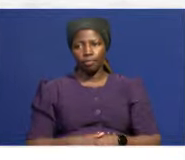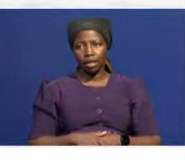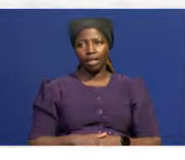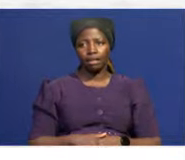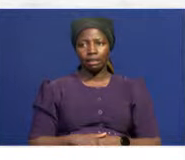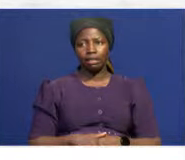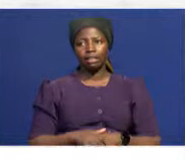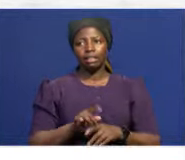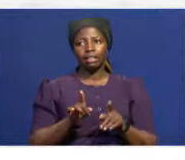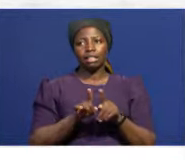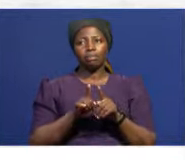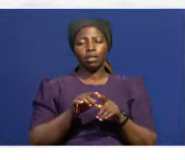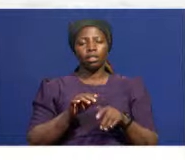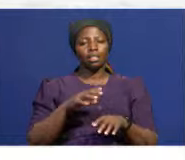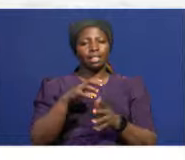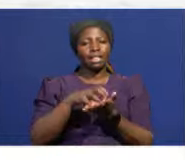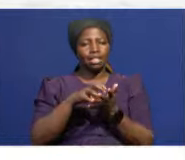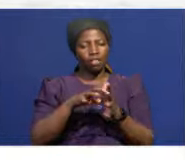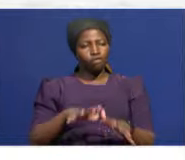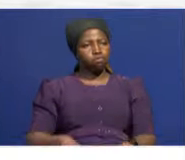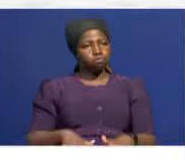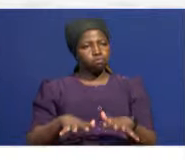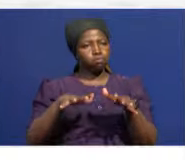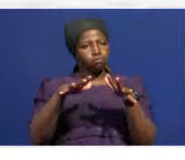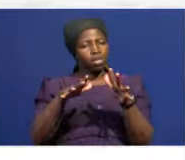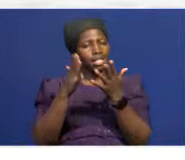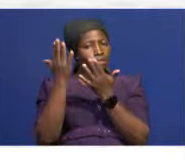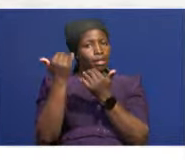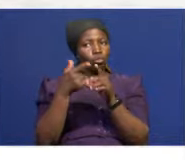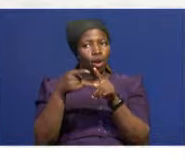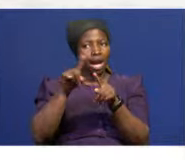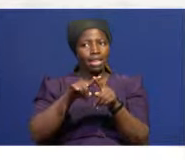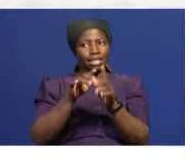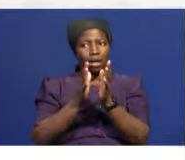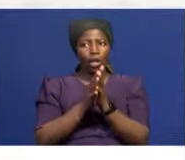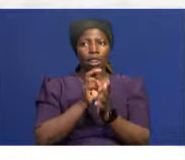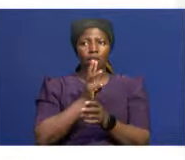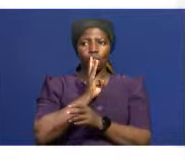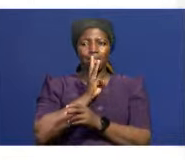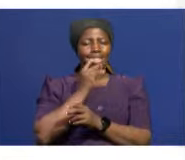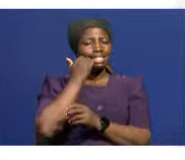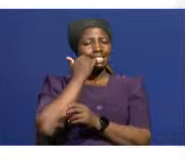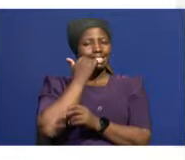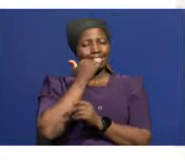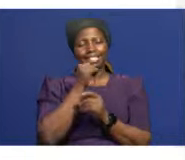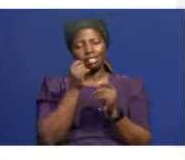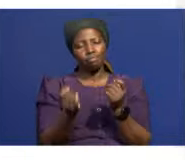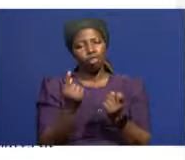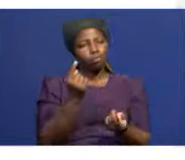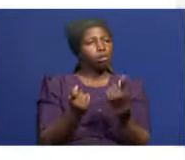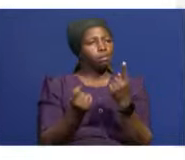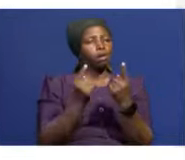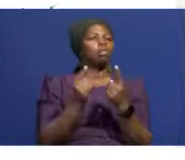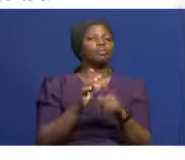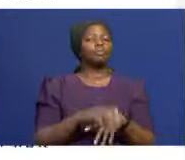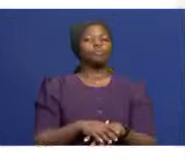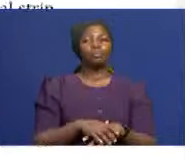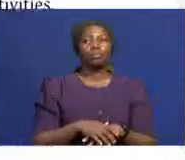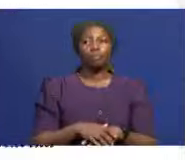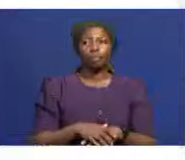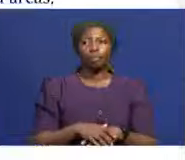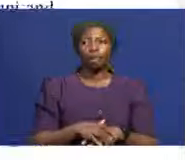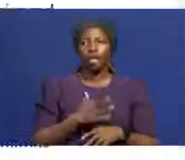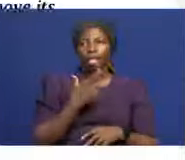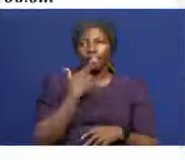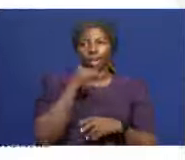to rise, an upsurge of water and vector-borne-related diseases. Issuing an alert, the humanitarian organization says